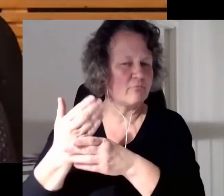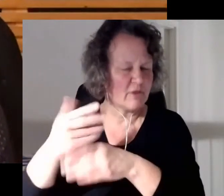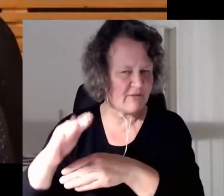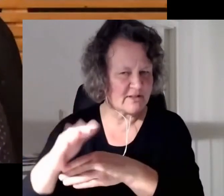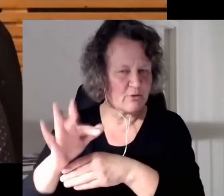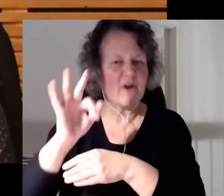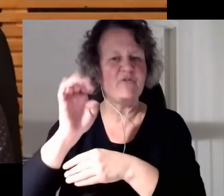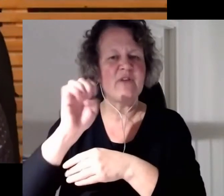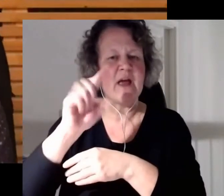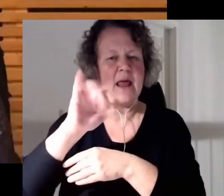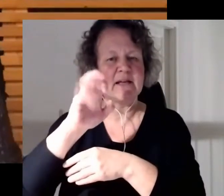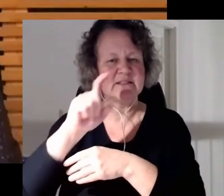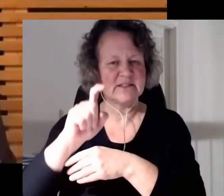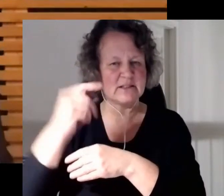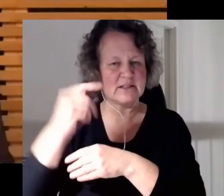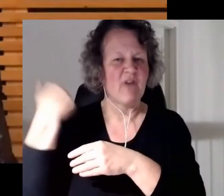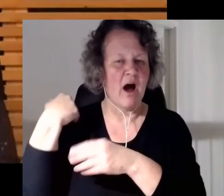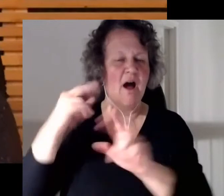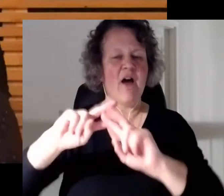about this, and Felix went on